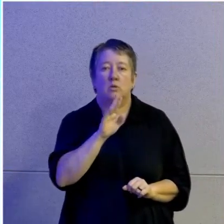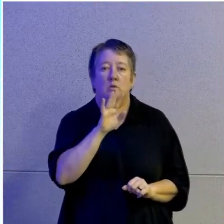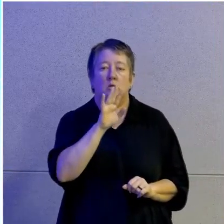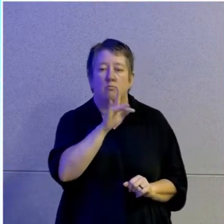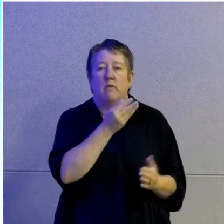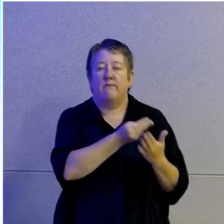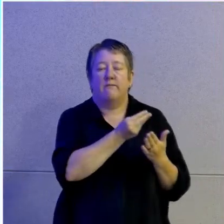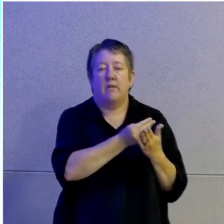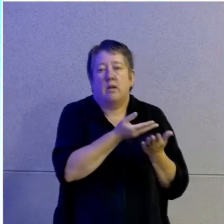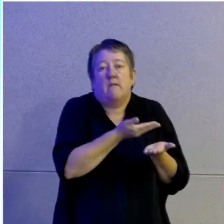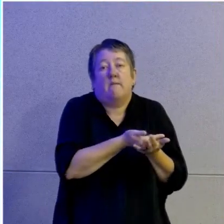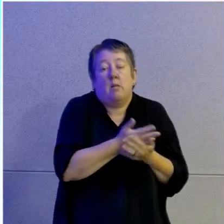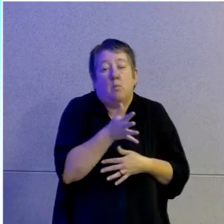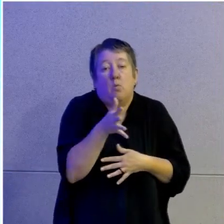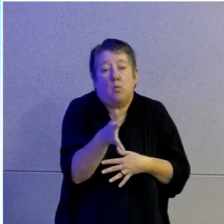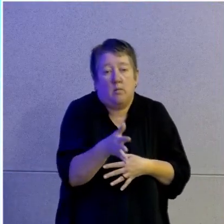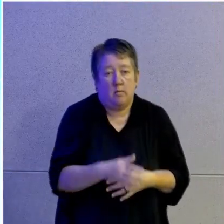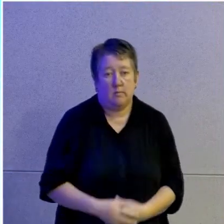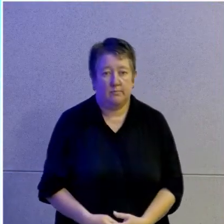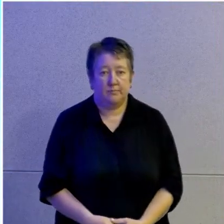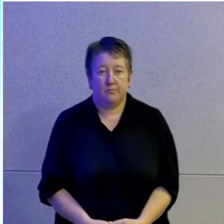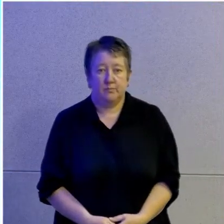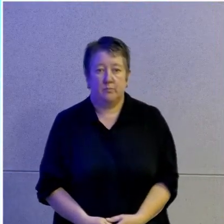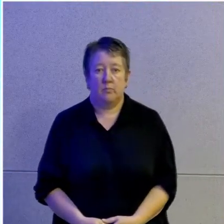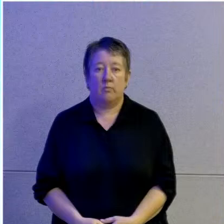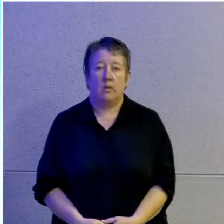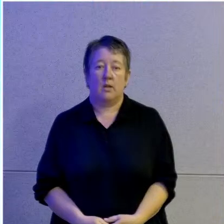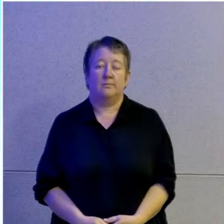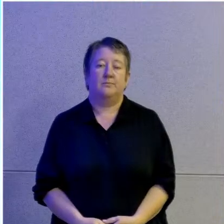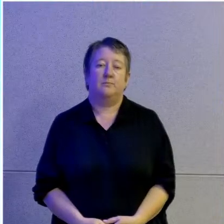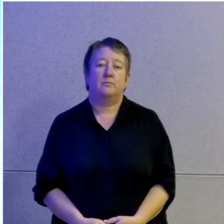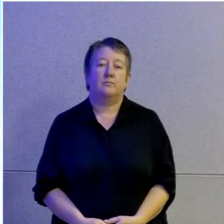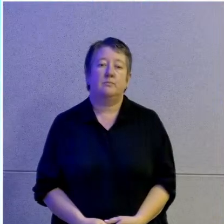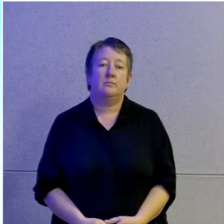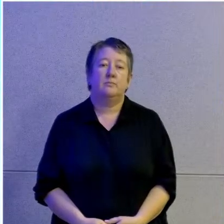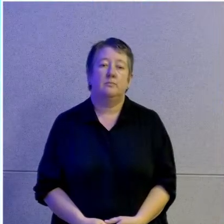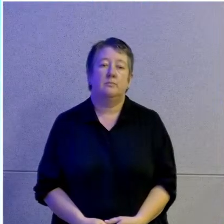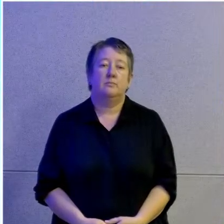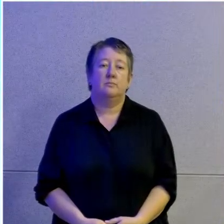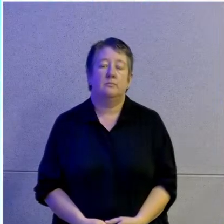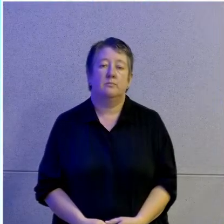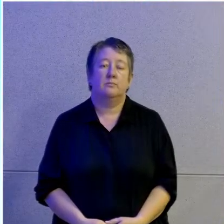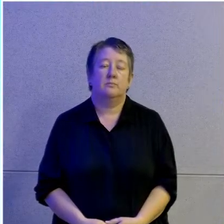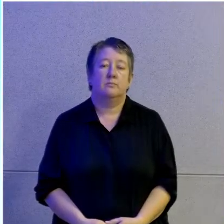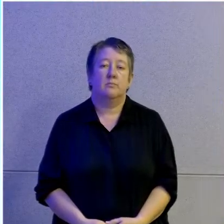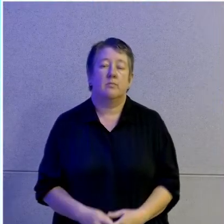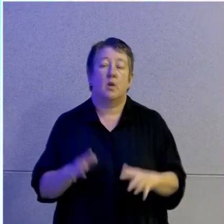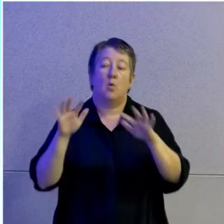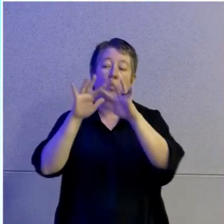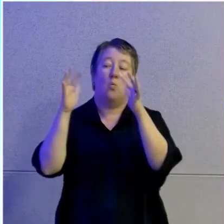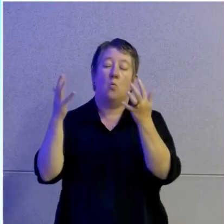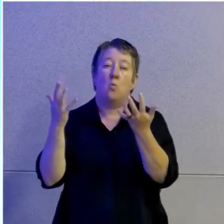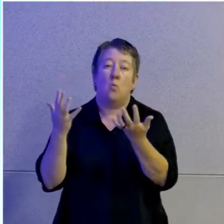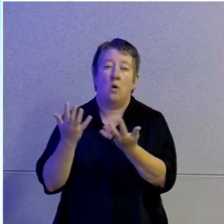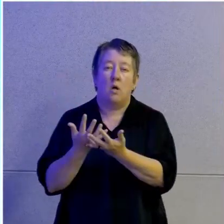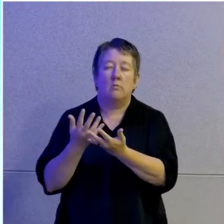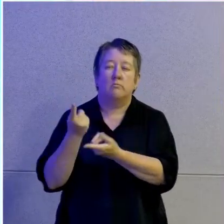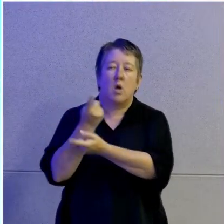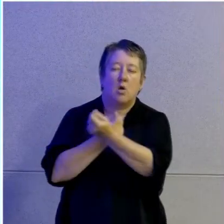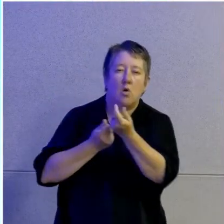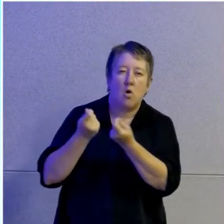will be available. In the world that is seeing great shift to digital economy through 4th